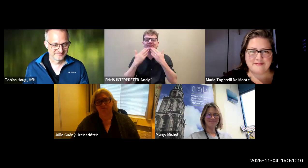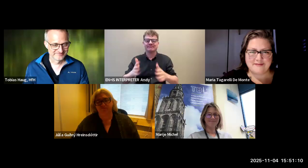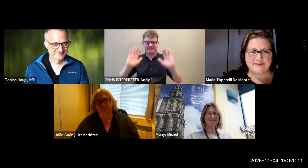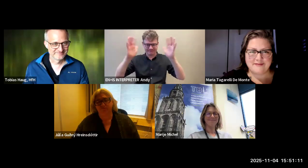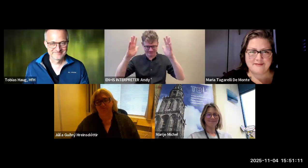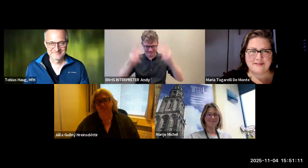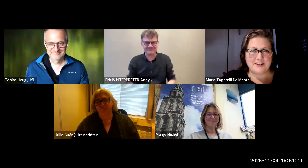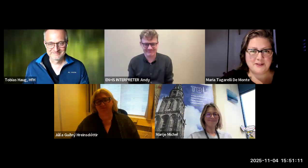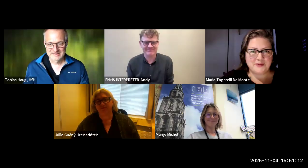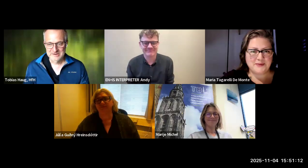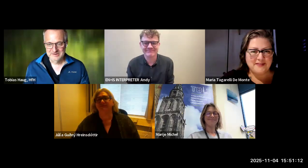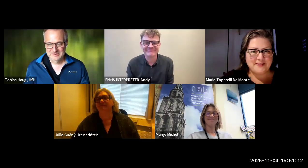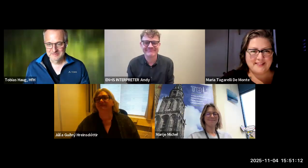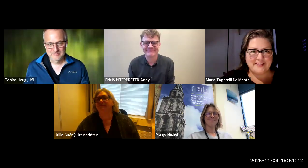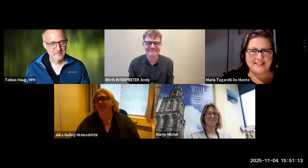lot.